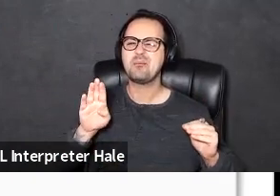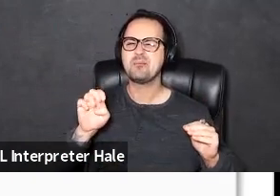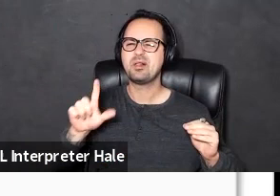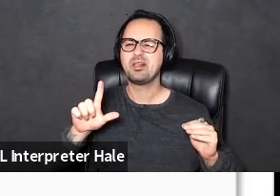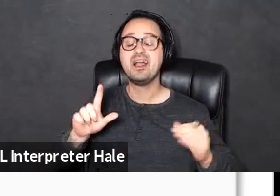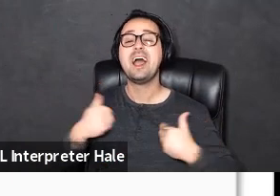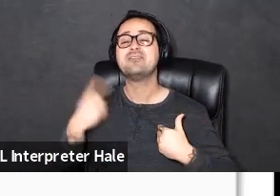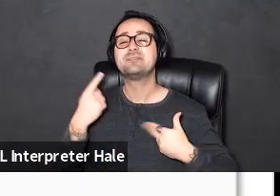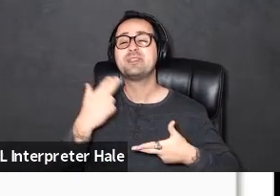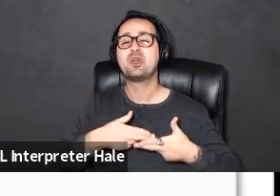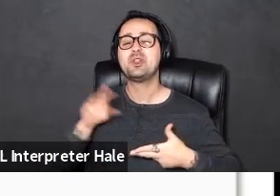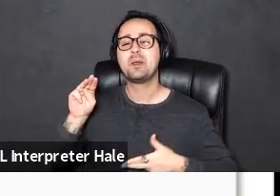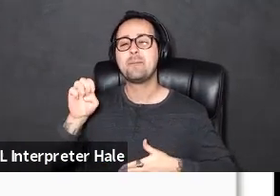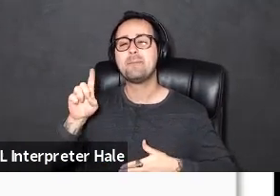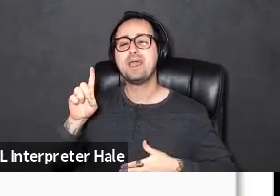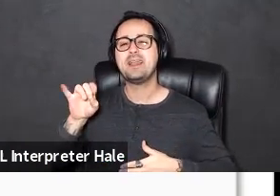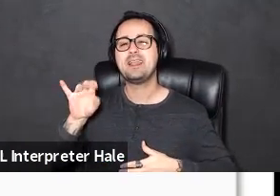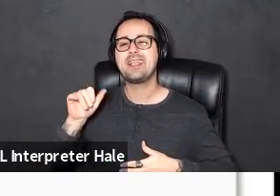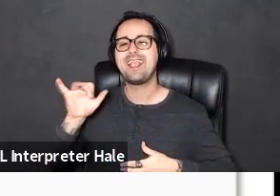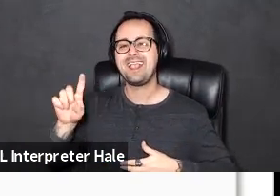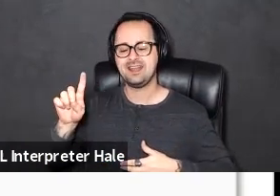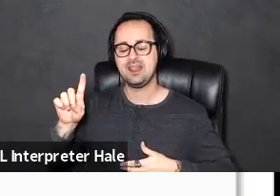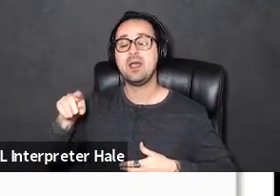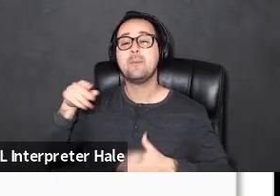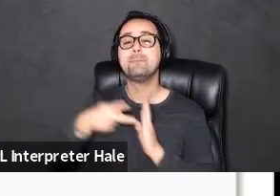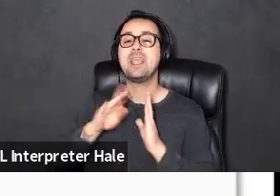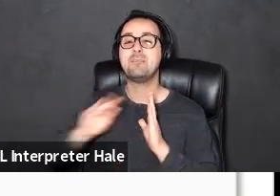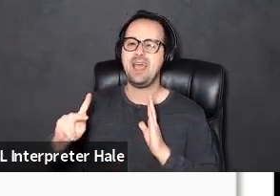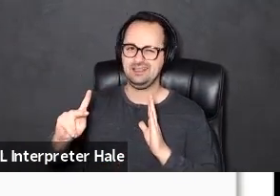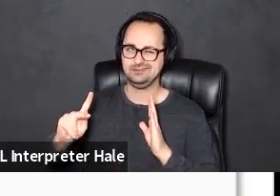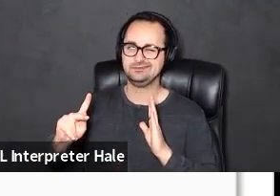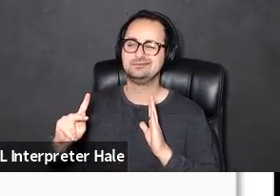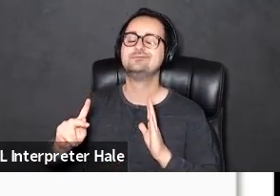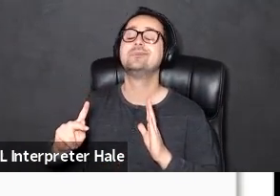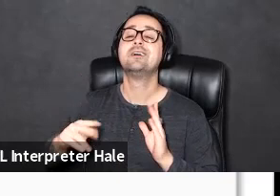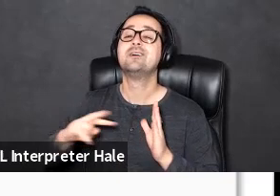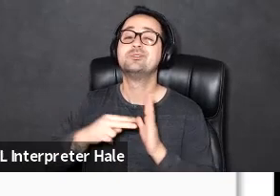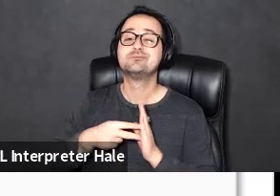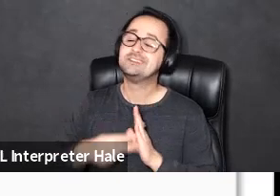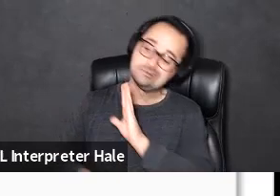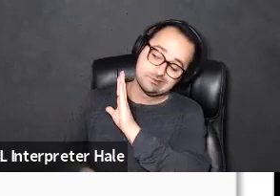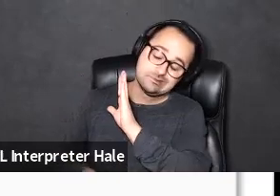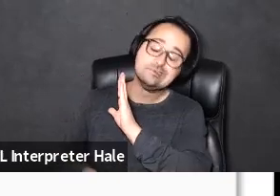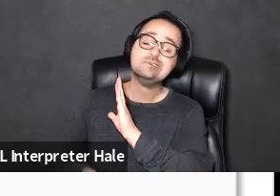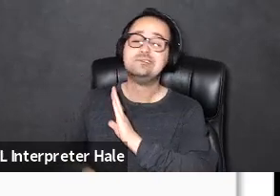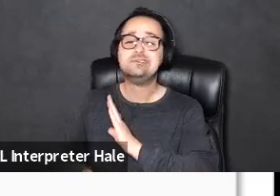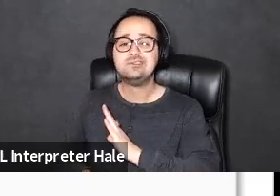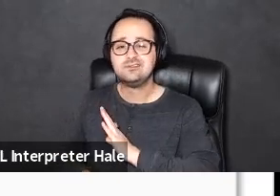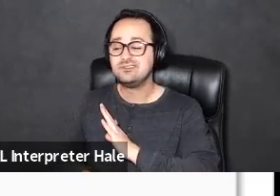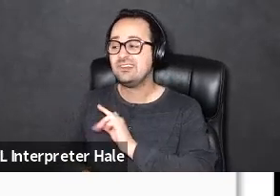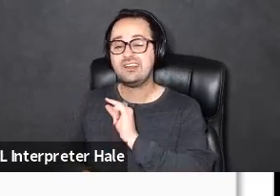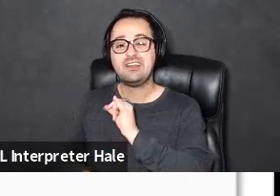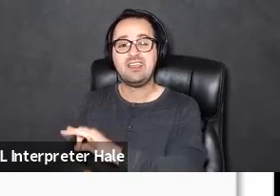is known as a Medicaid payback provision, which says that, hey, if their